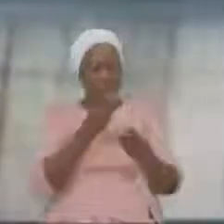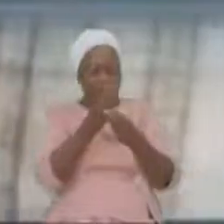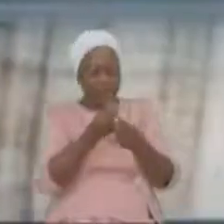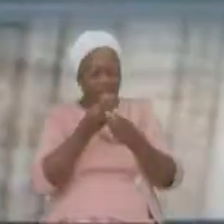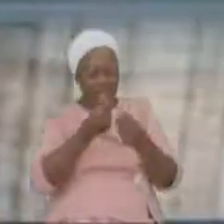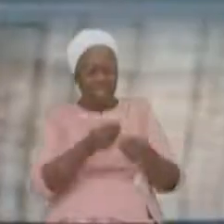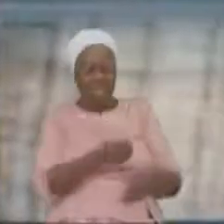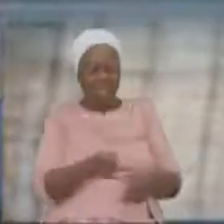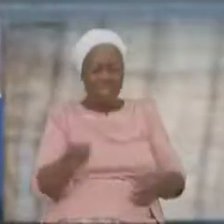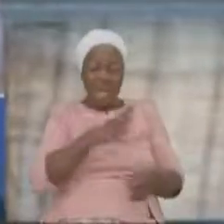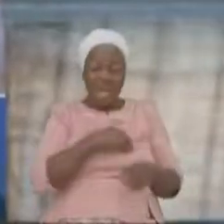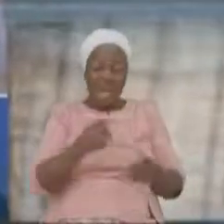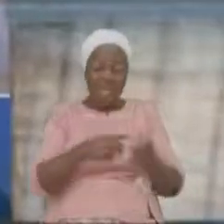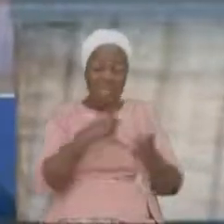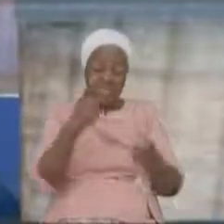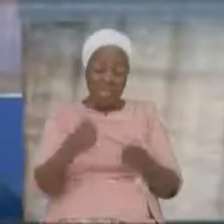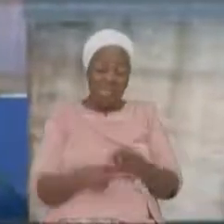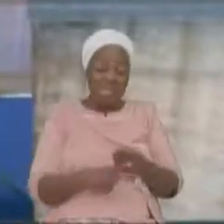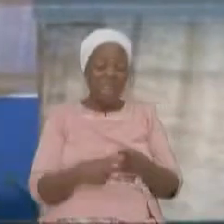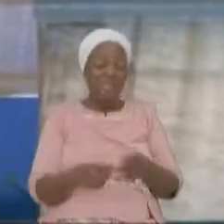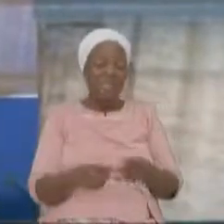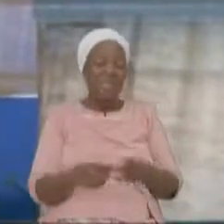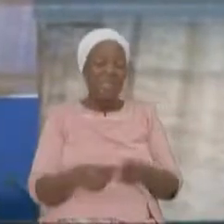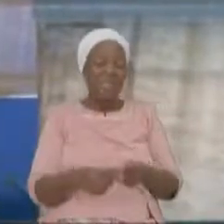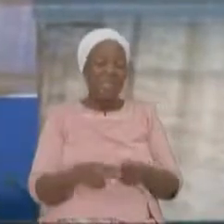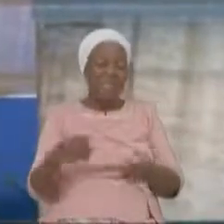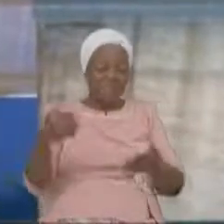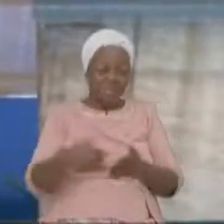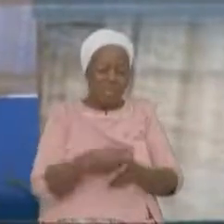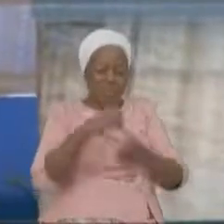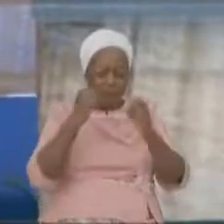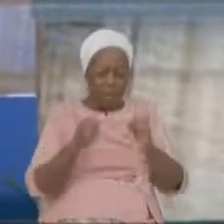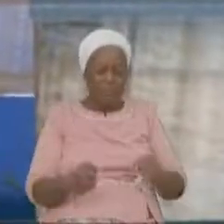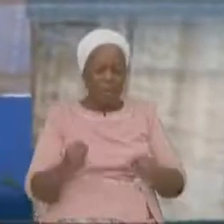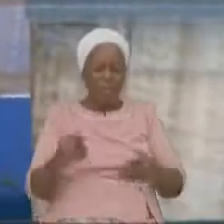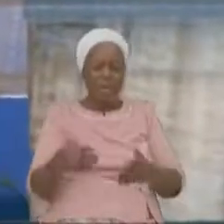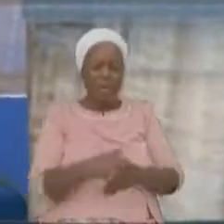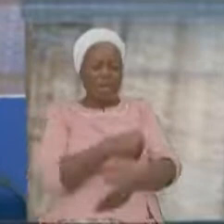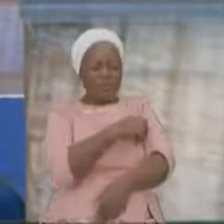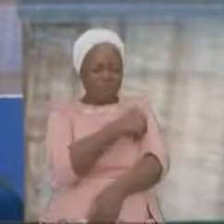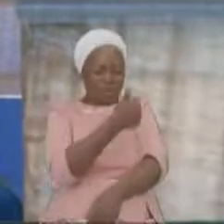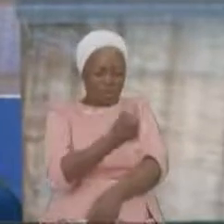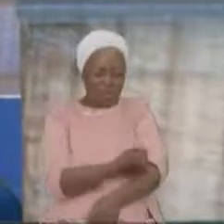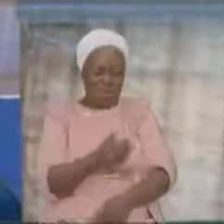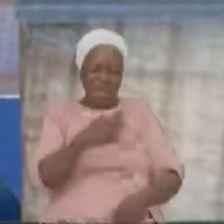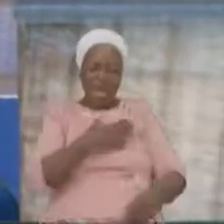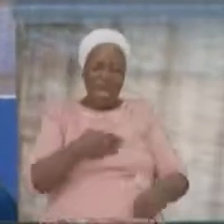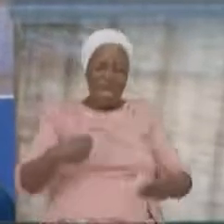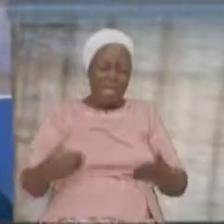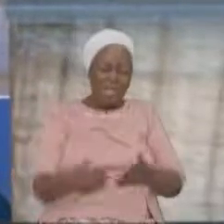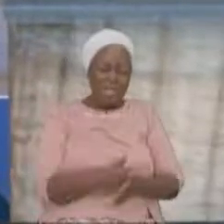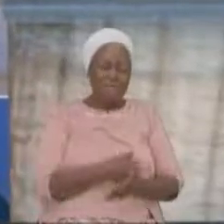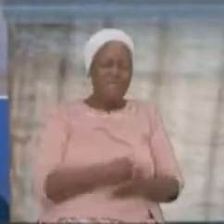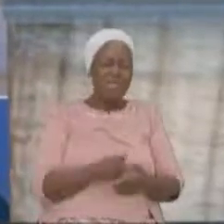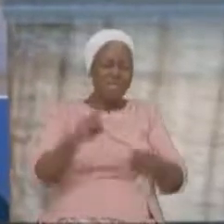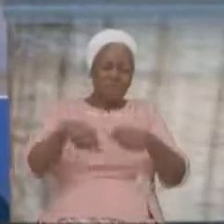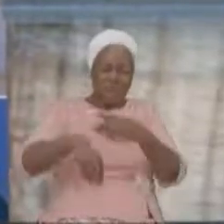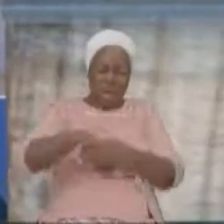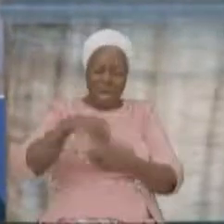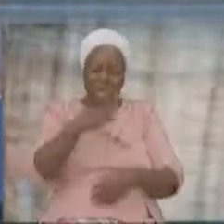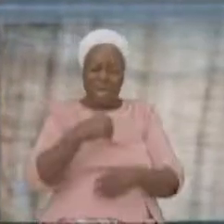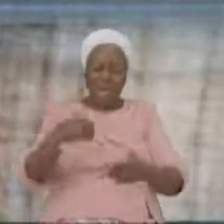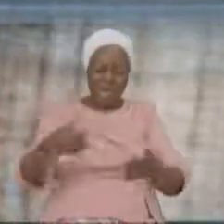them, and then new power, new authority, a new outreach, a